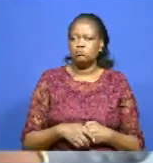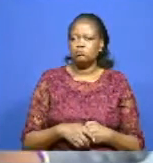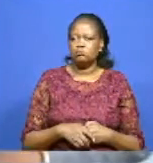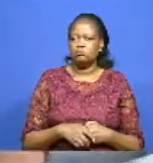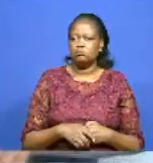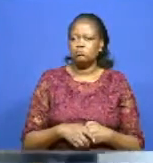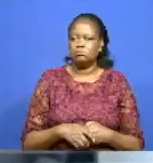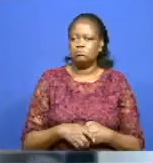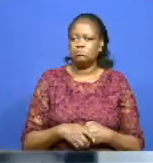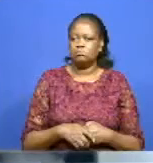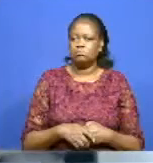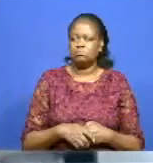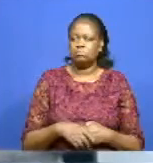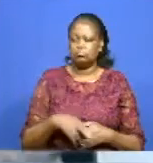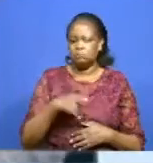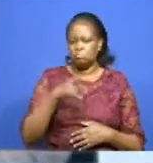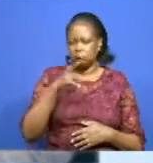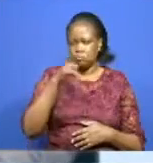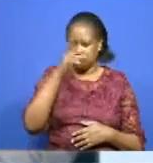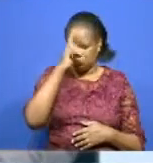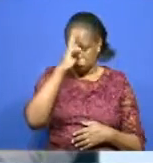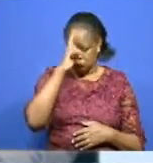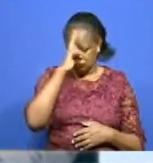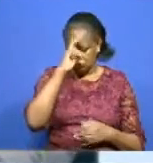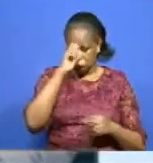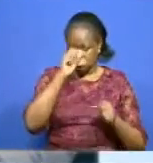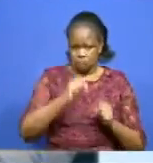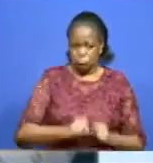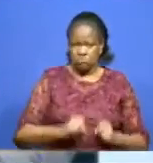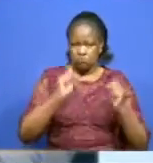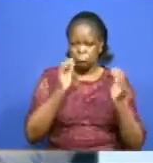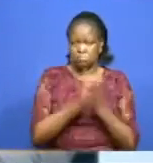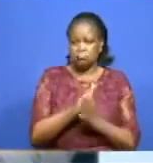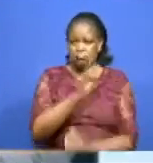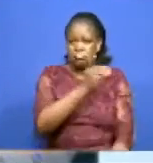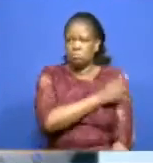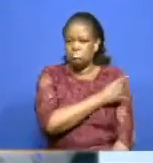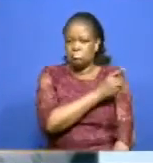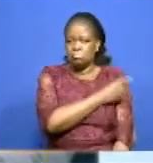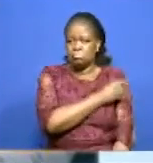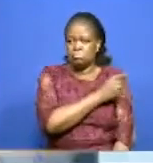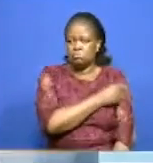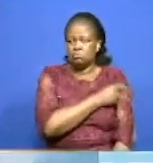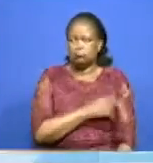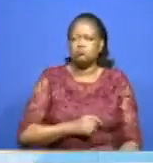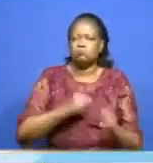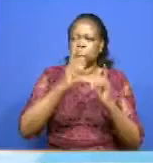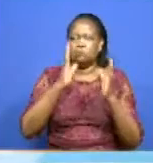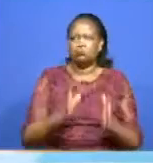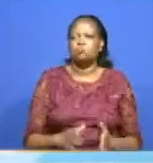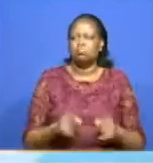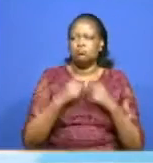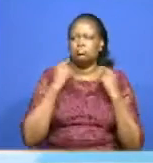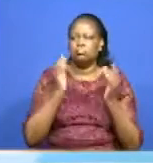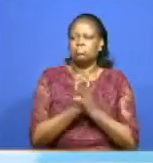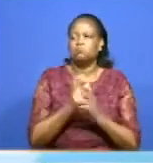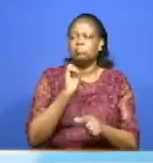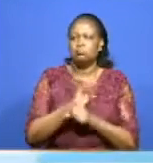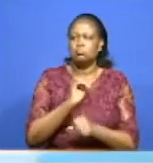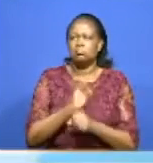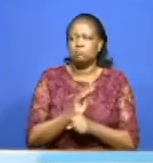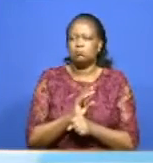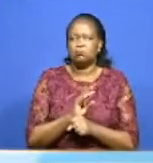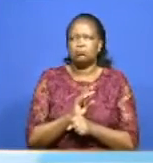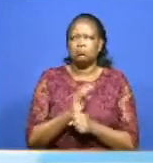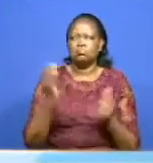Yes, a police commander and also a doctor, Vincent Magoha, who's the director of chaplaincy and counseling at the Nairobi, at